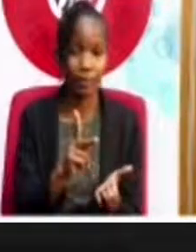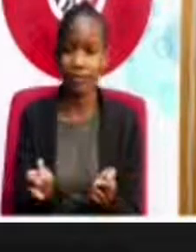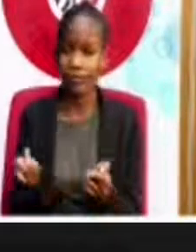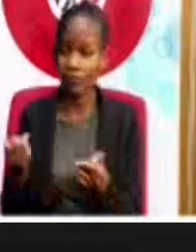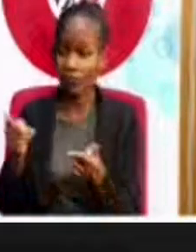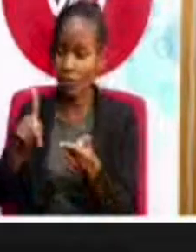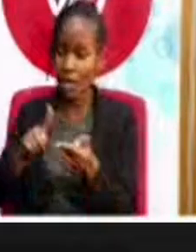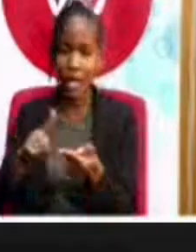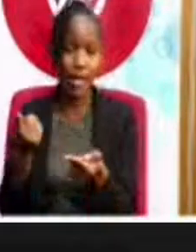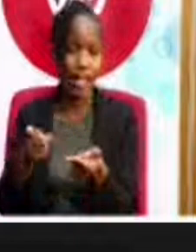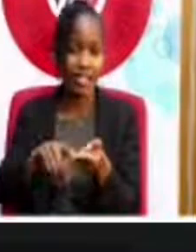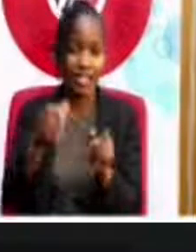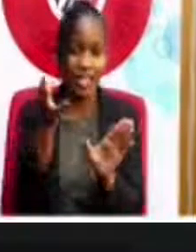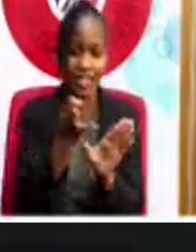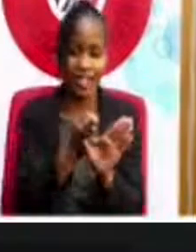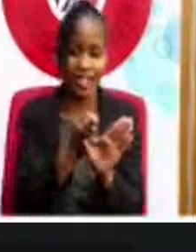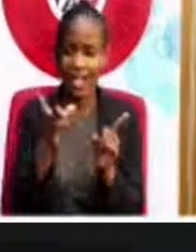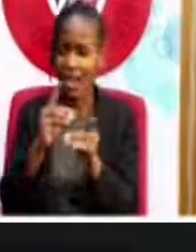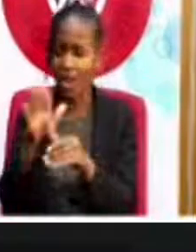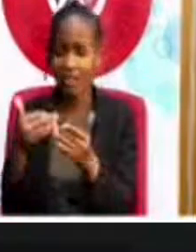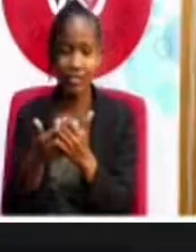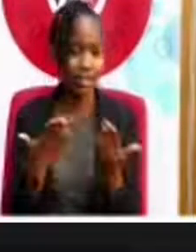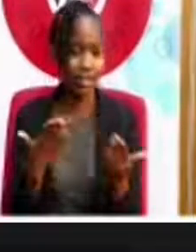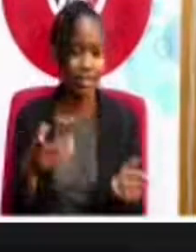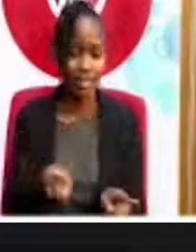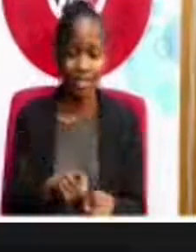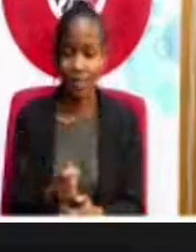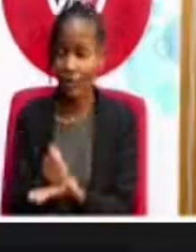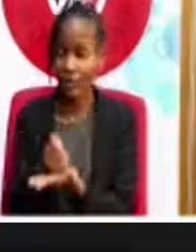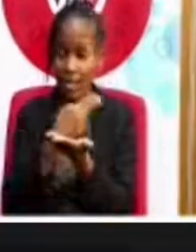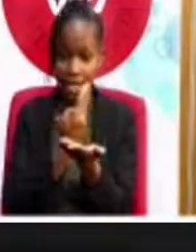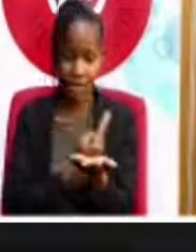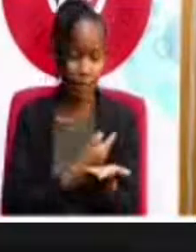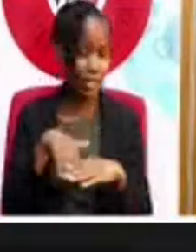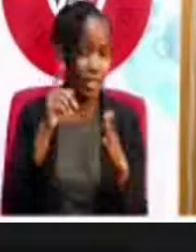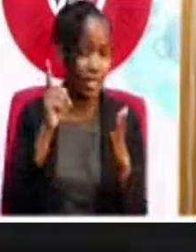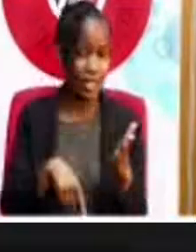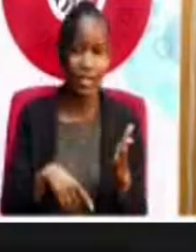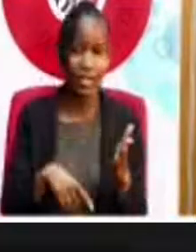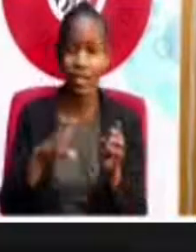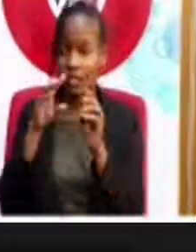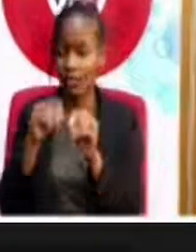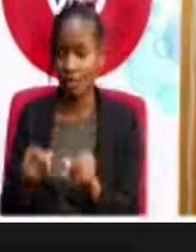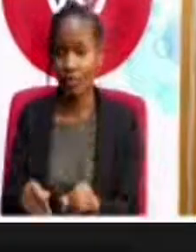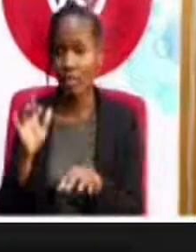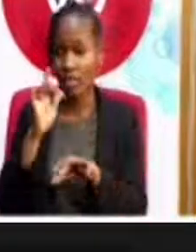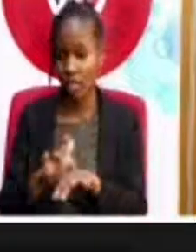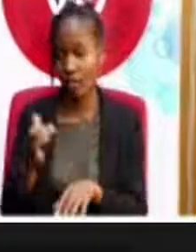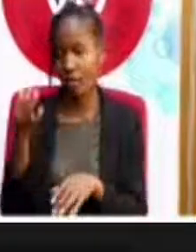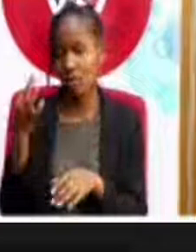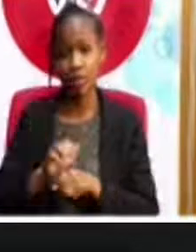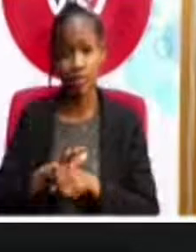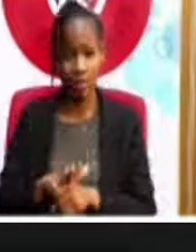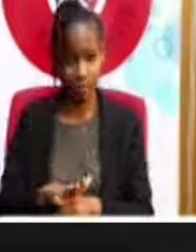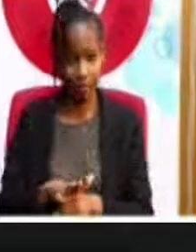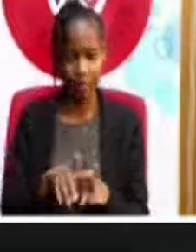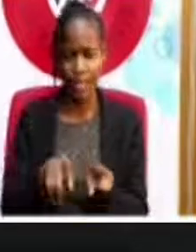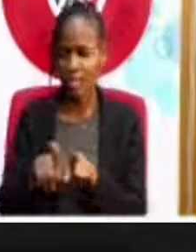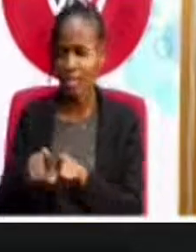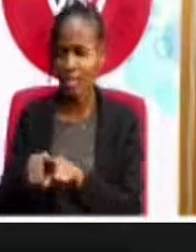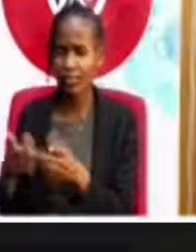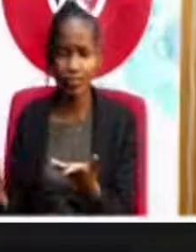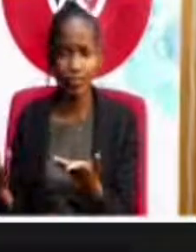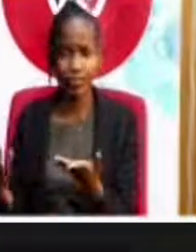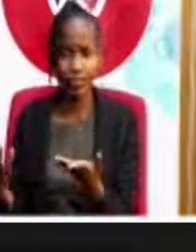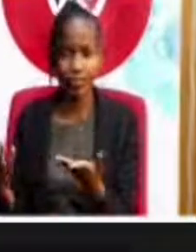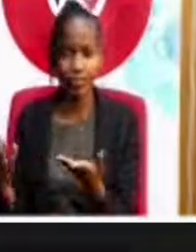all these measures have also helped us in mitigating the effects of COVID. But we have also adopted